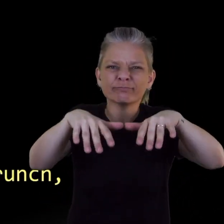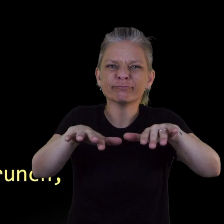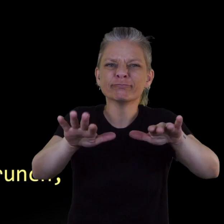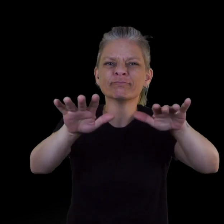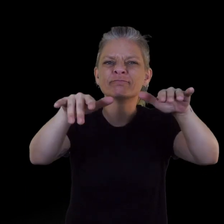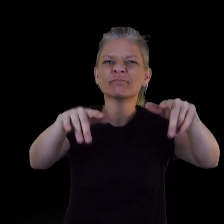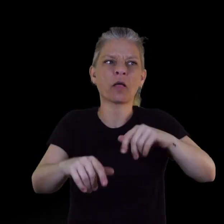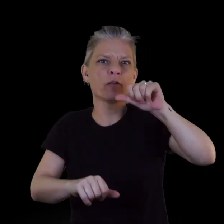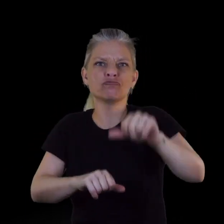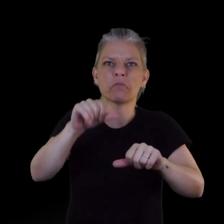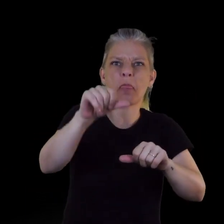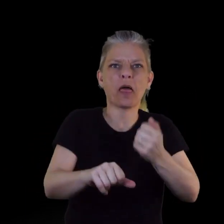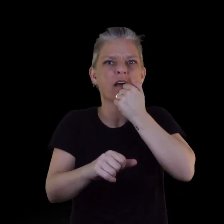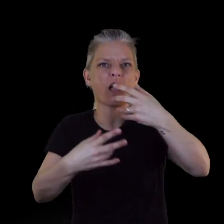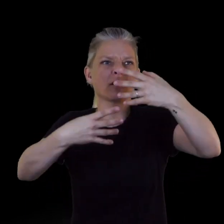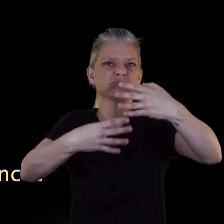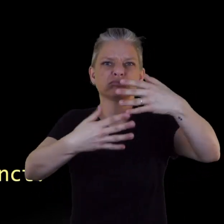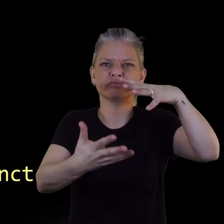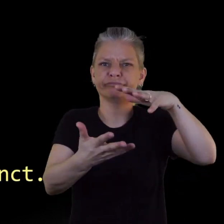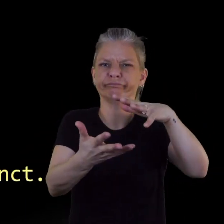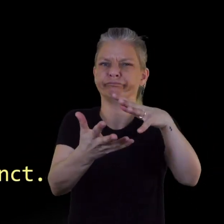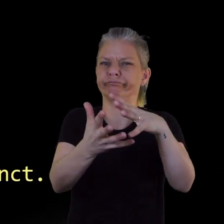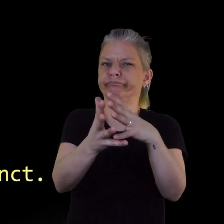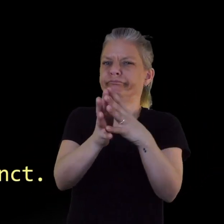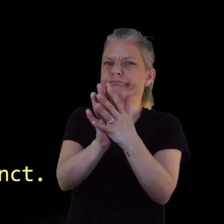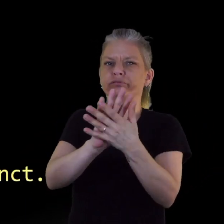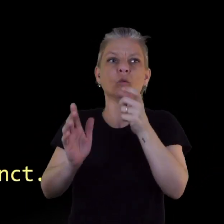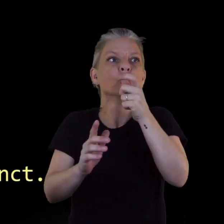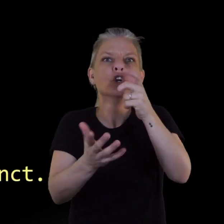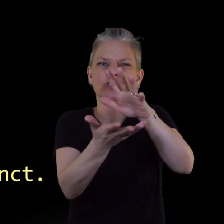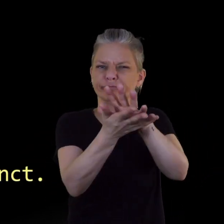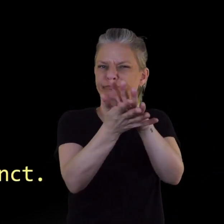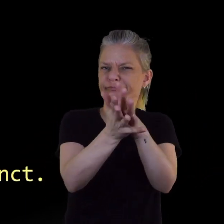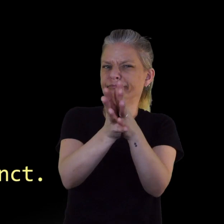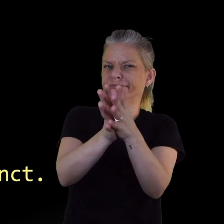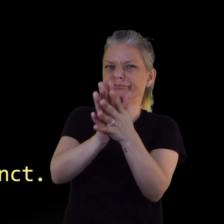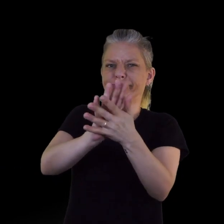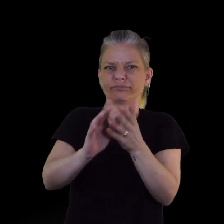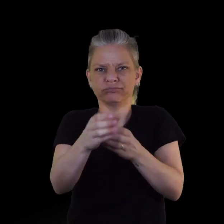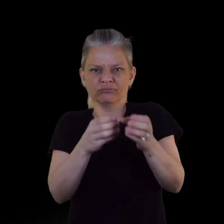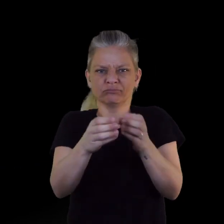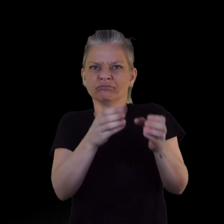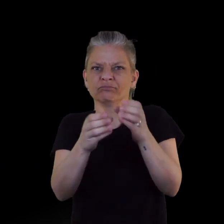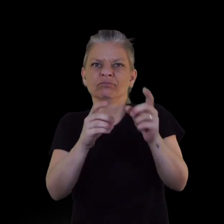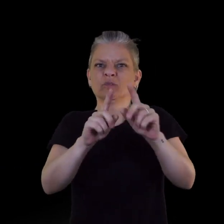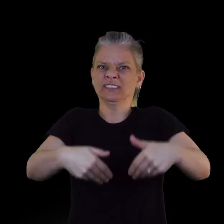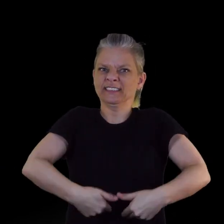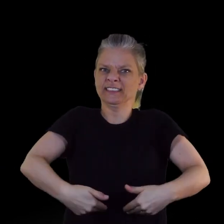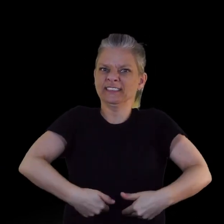its crunch, the words end. The words are replaced by instinct.